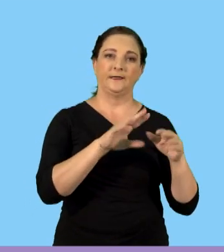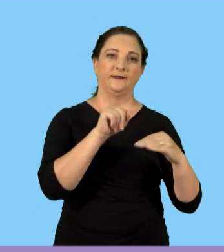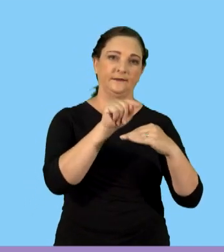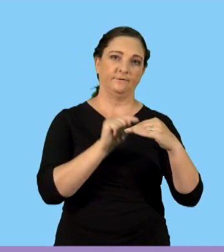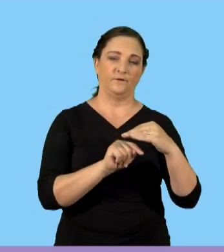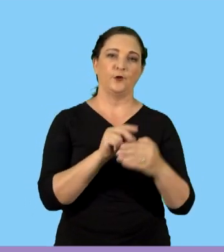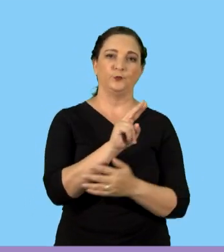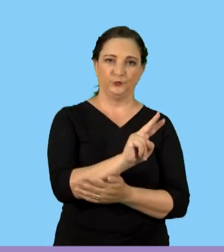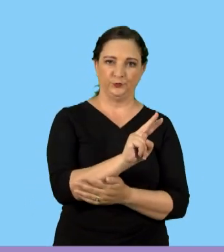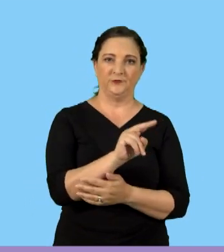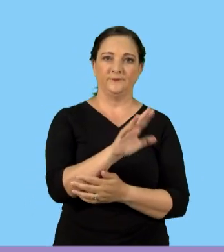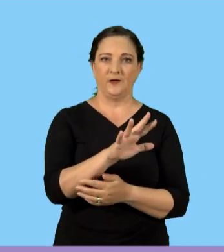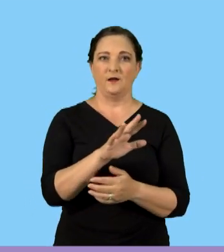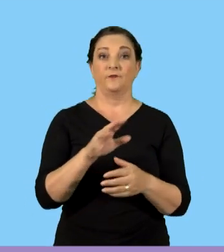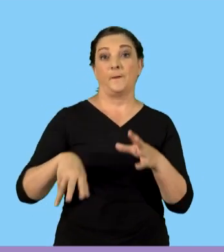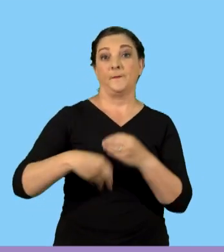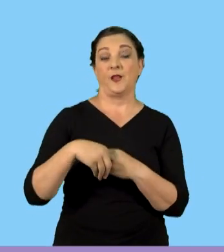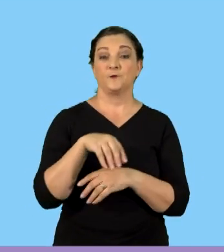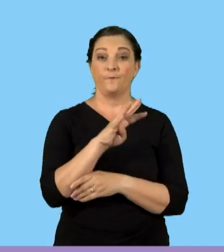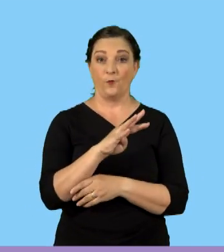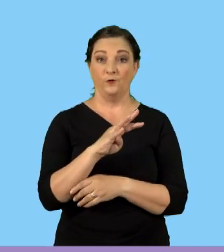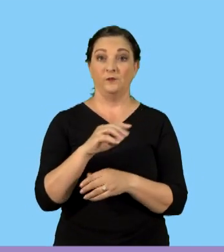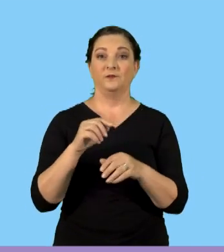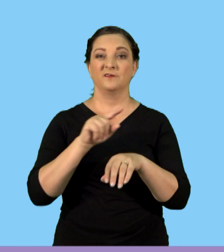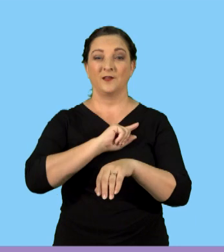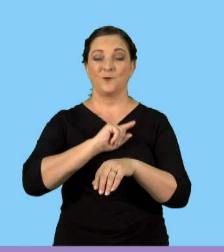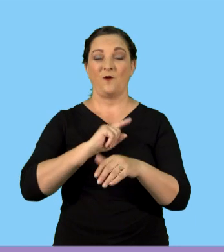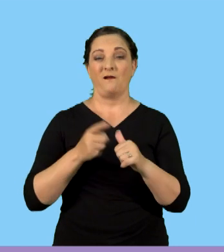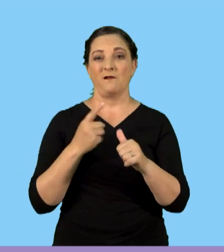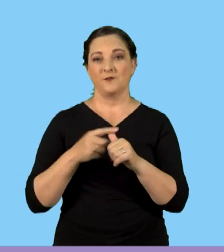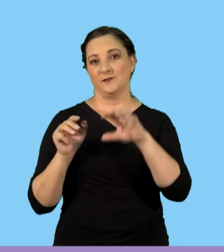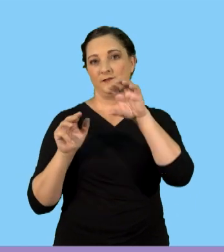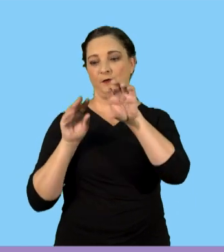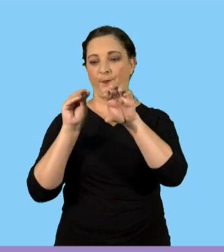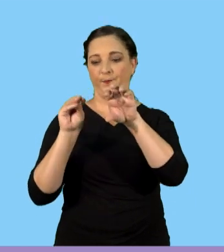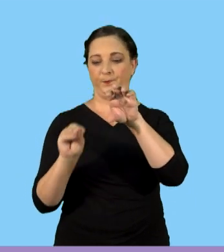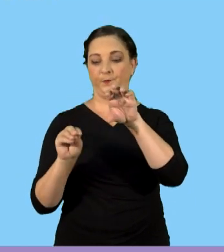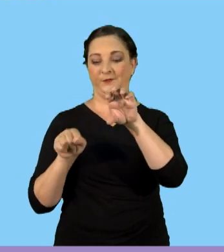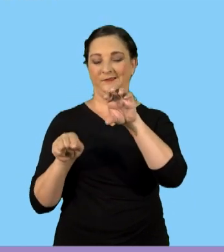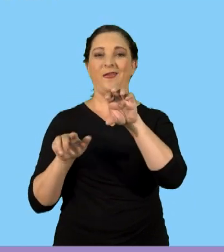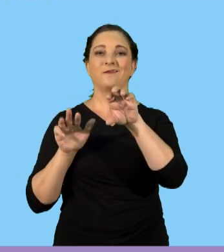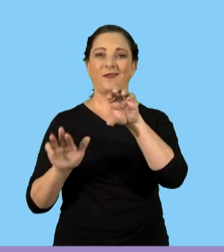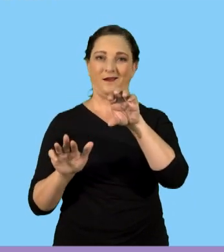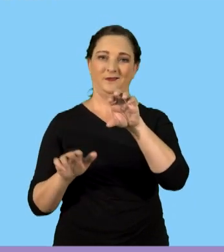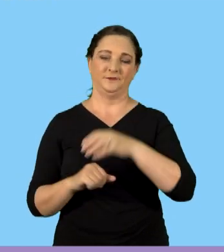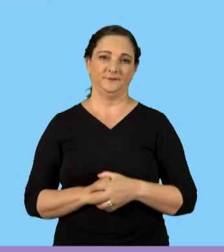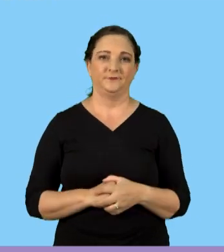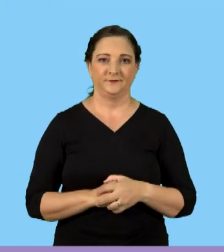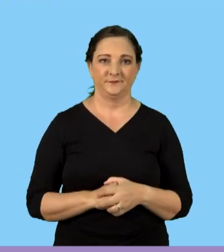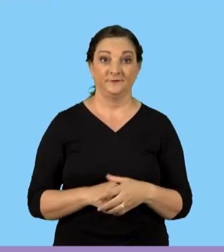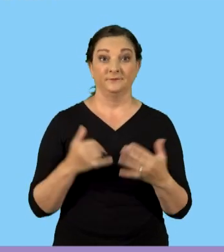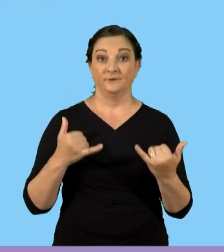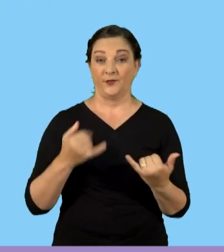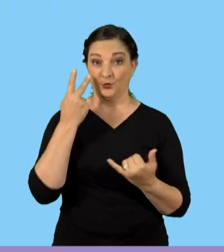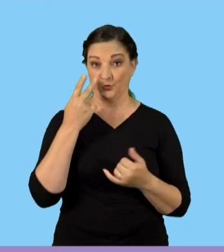5. And then when we add 4, that is going to give us a 9. So those are the output values there. Let's